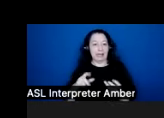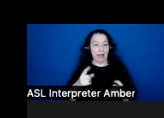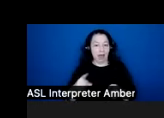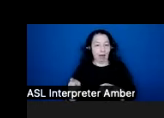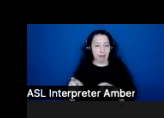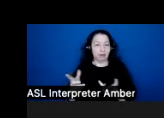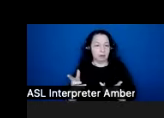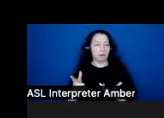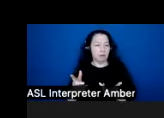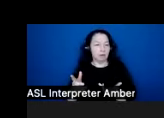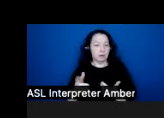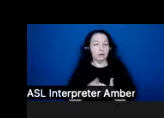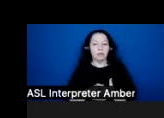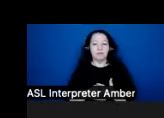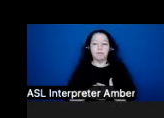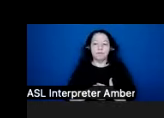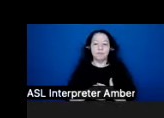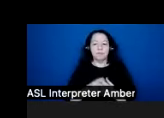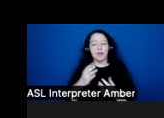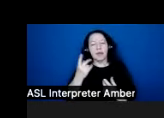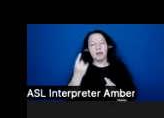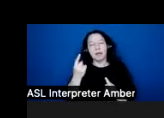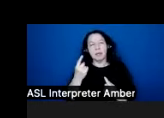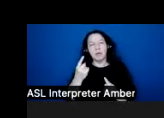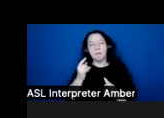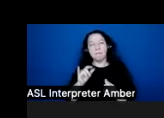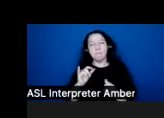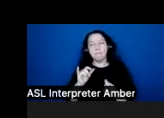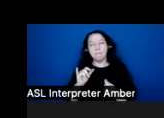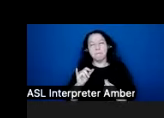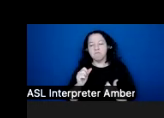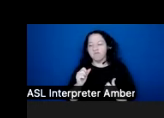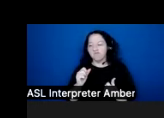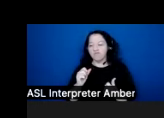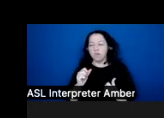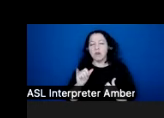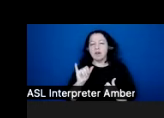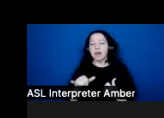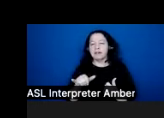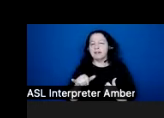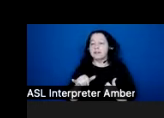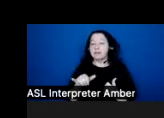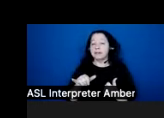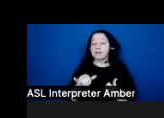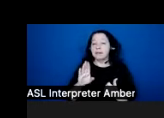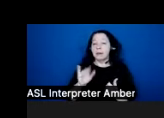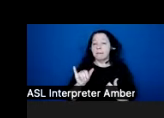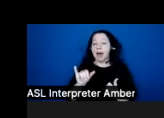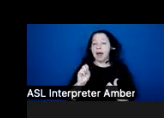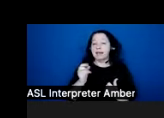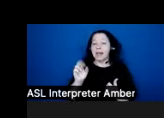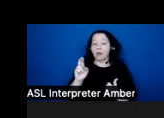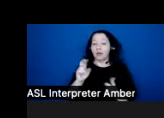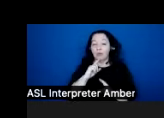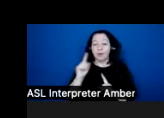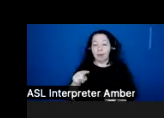happening and then sort of thinking about at that point, right, like bystander response. Yes, we're getting some